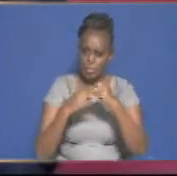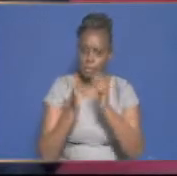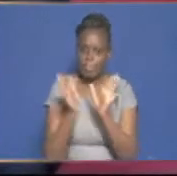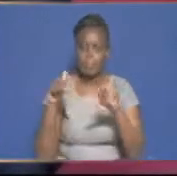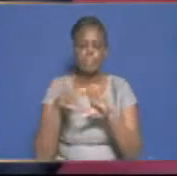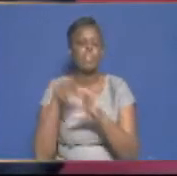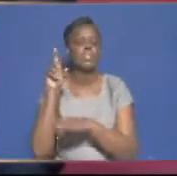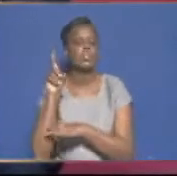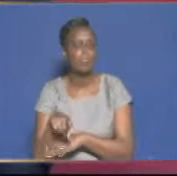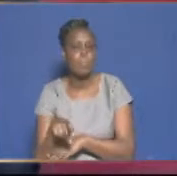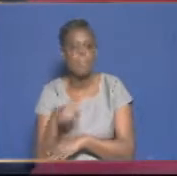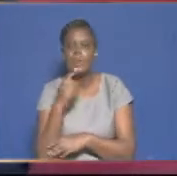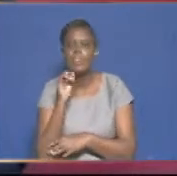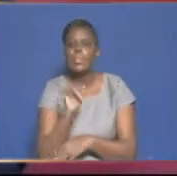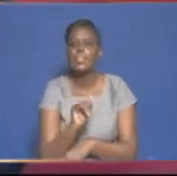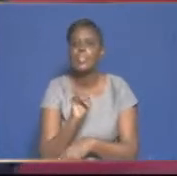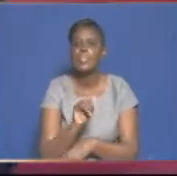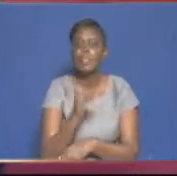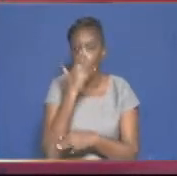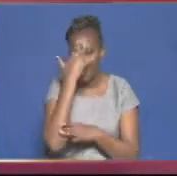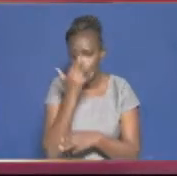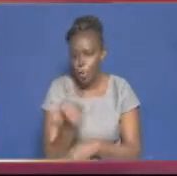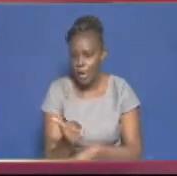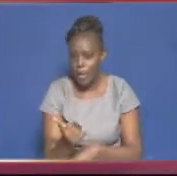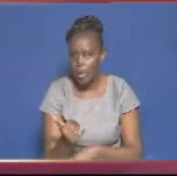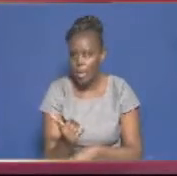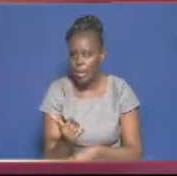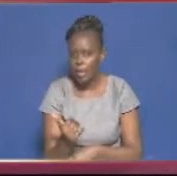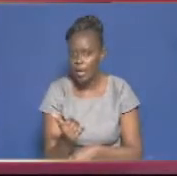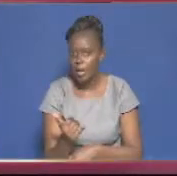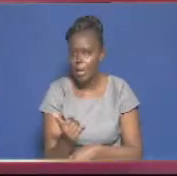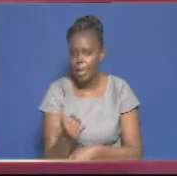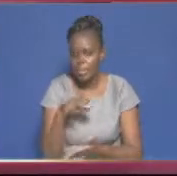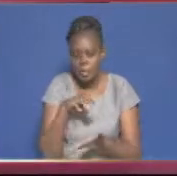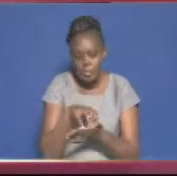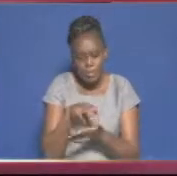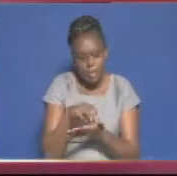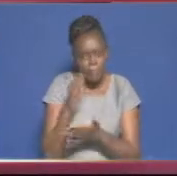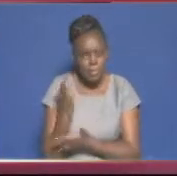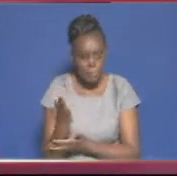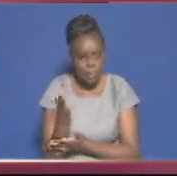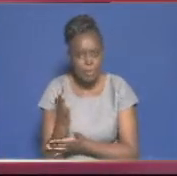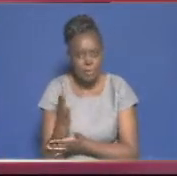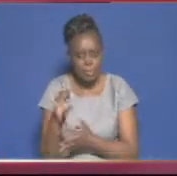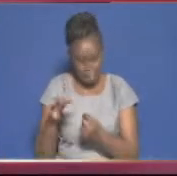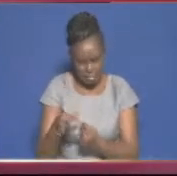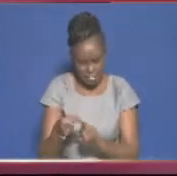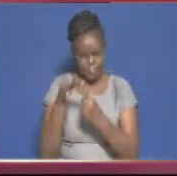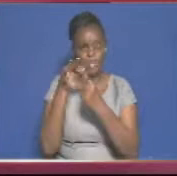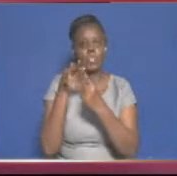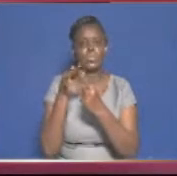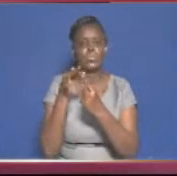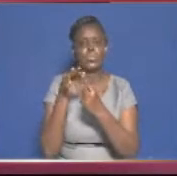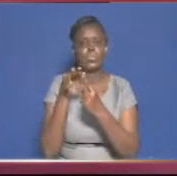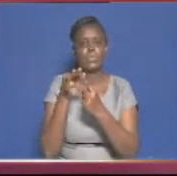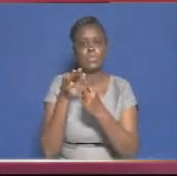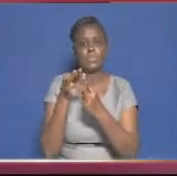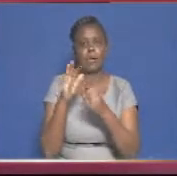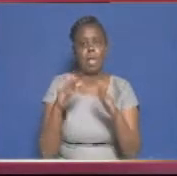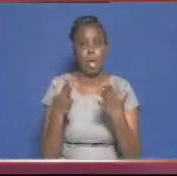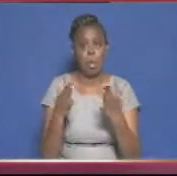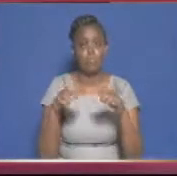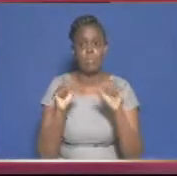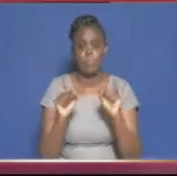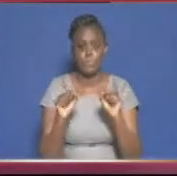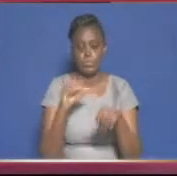participation. We are saying this, Mr. Speaker, because some circumstances have been unique in this country, Mr. Speaker. How I wish